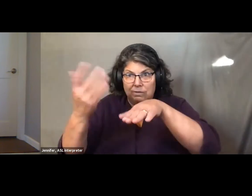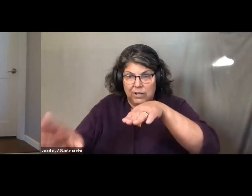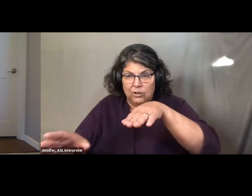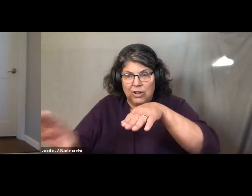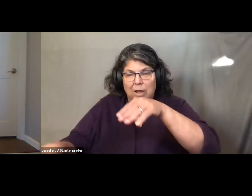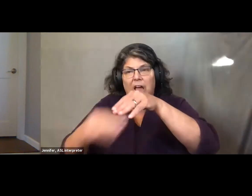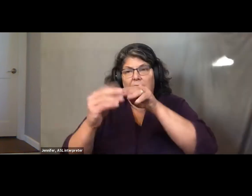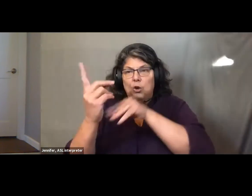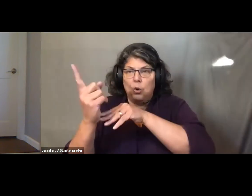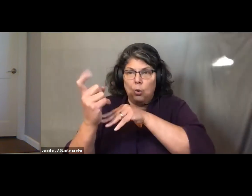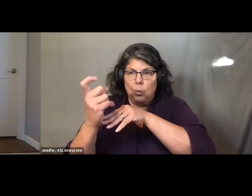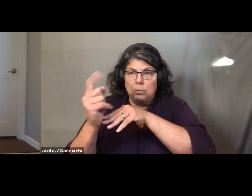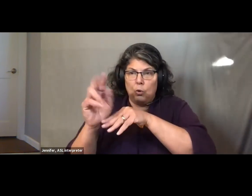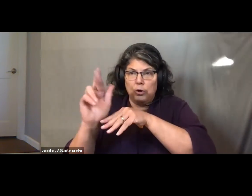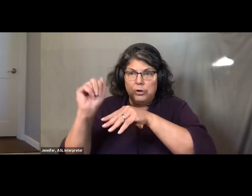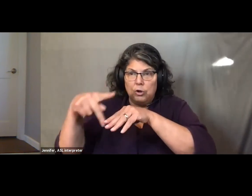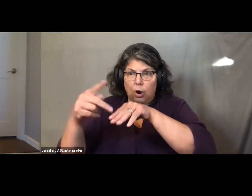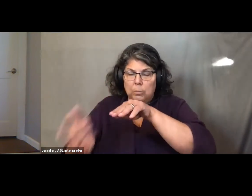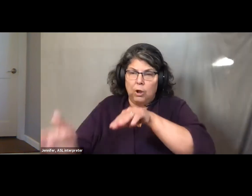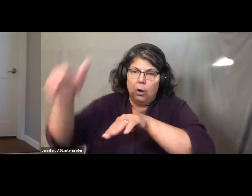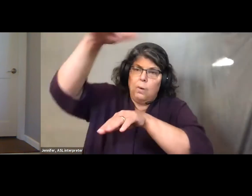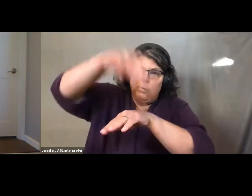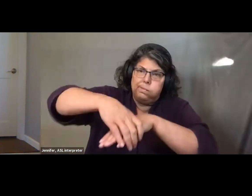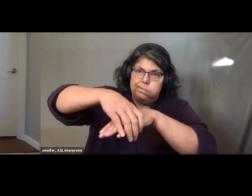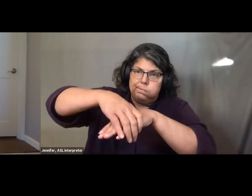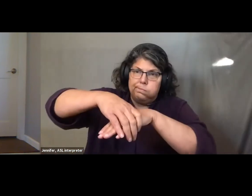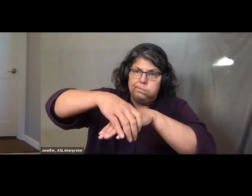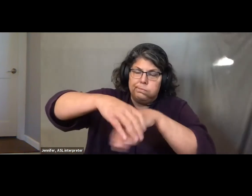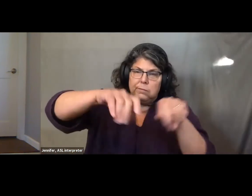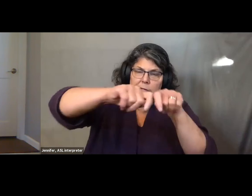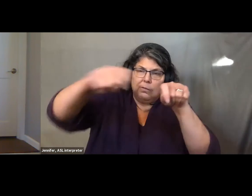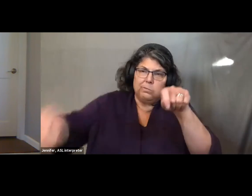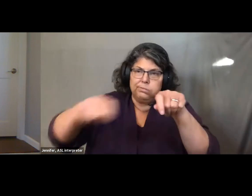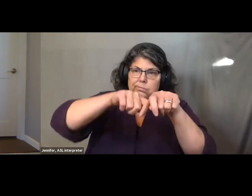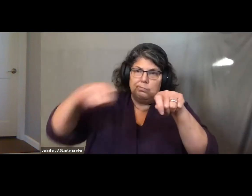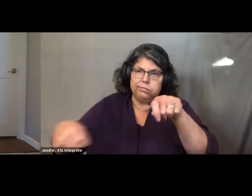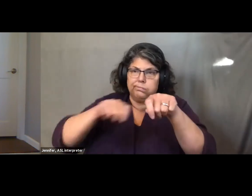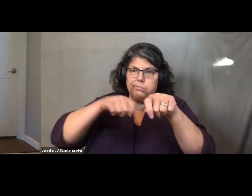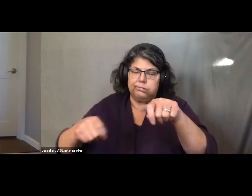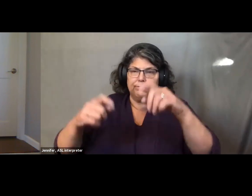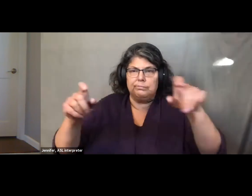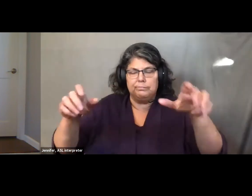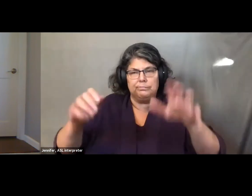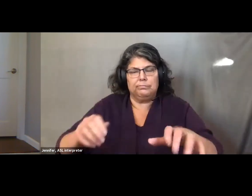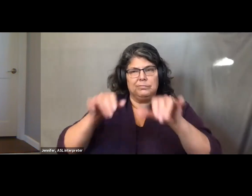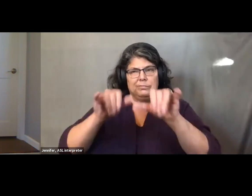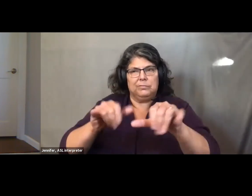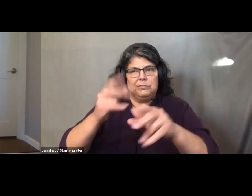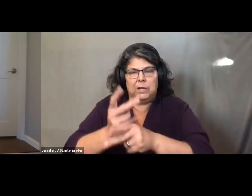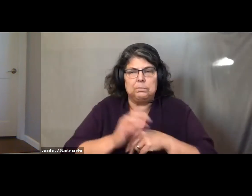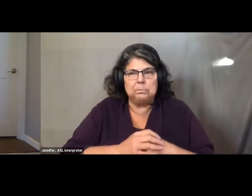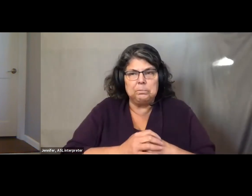and bungee cord the tarp down. But that would be the short explanation. I think we should